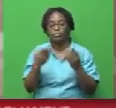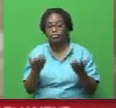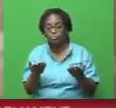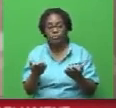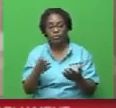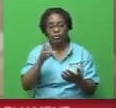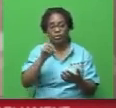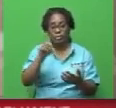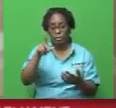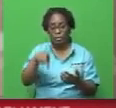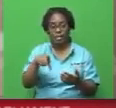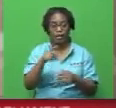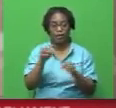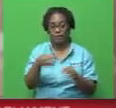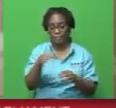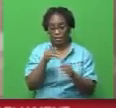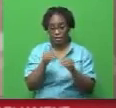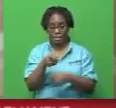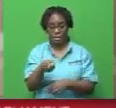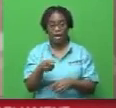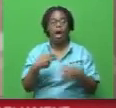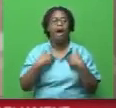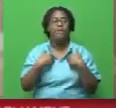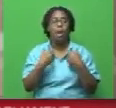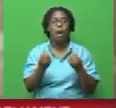DPP's office only had, I think,